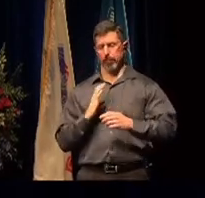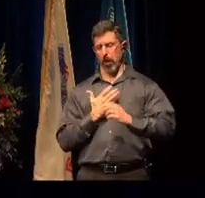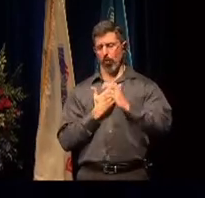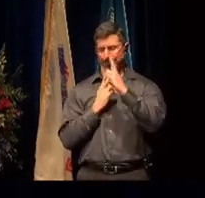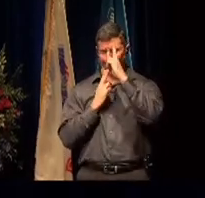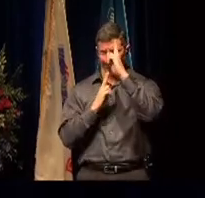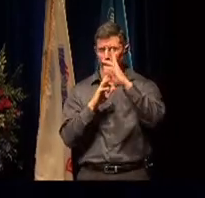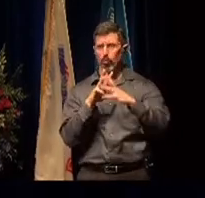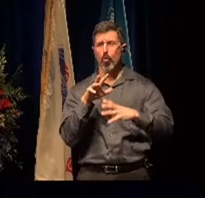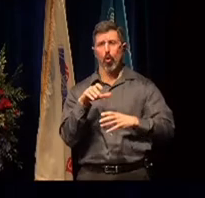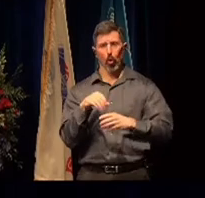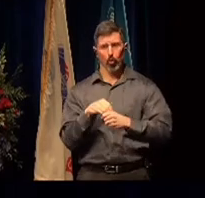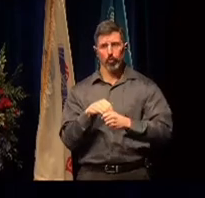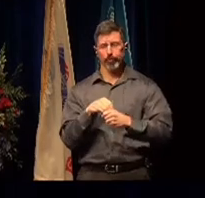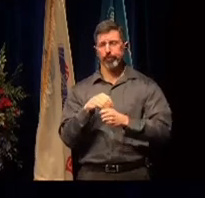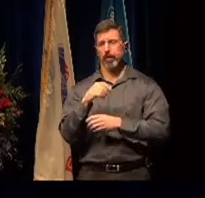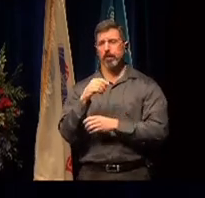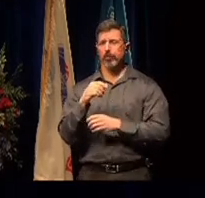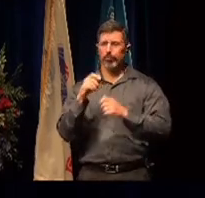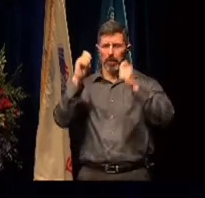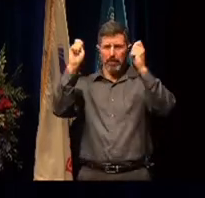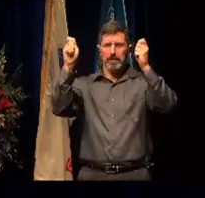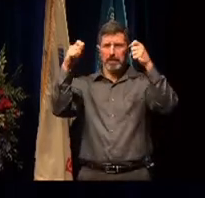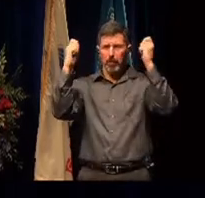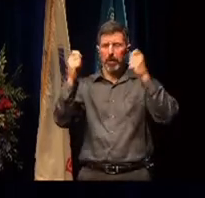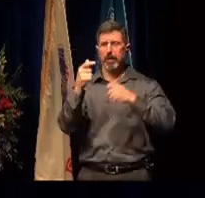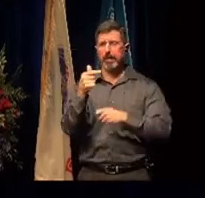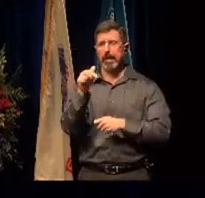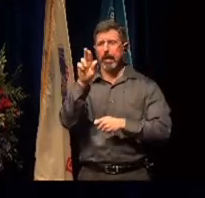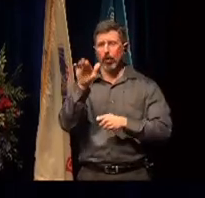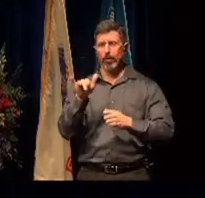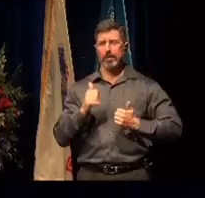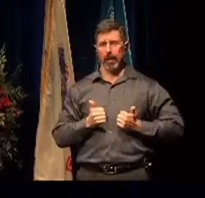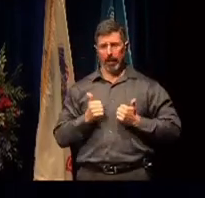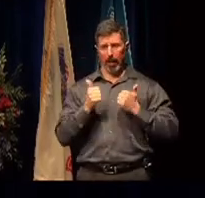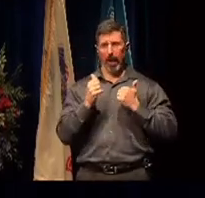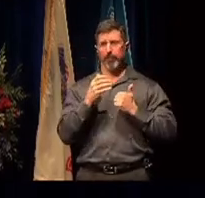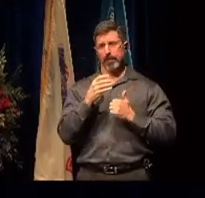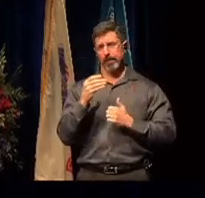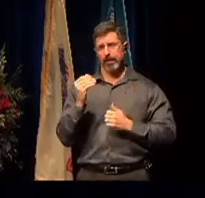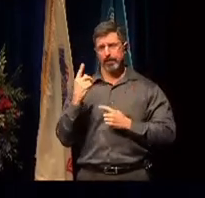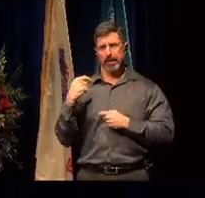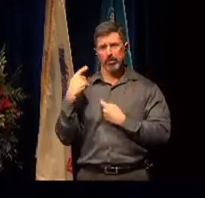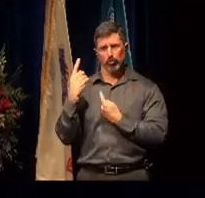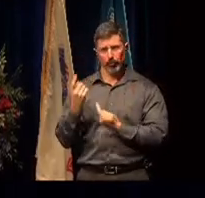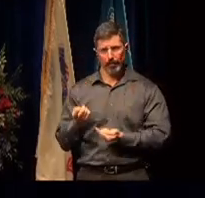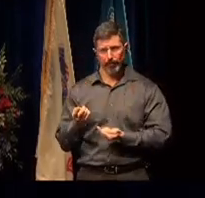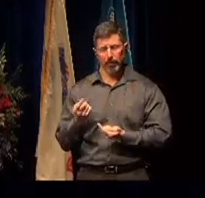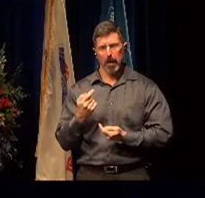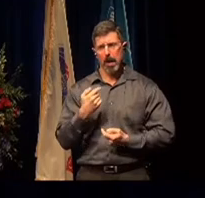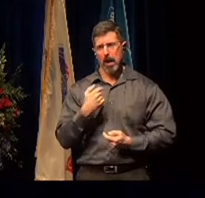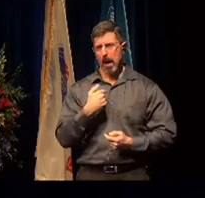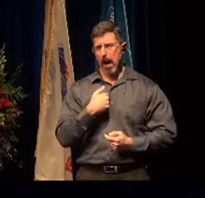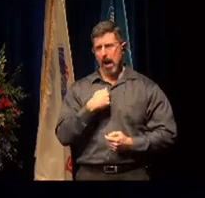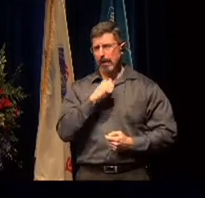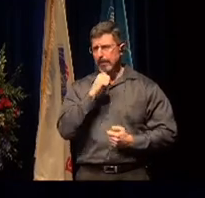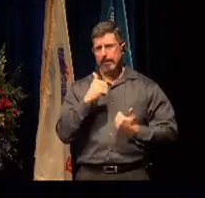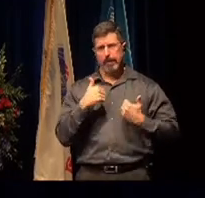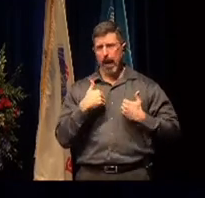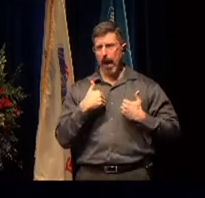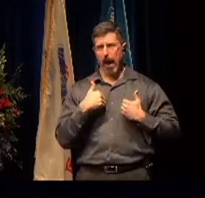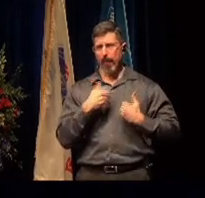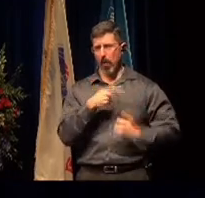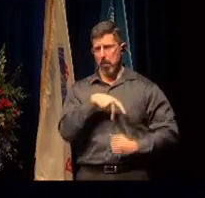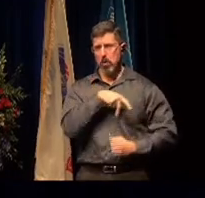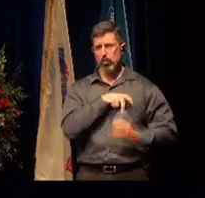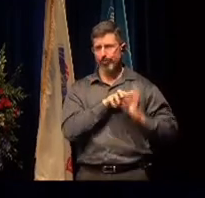included in celebrating Gary's life and his legacy. I did not have a personal relationship with Gary, and